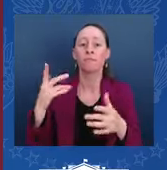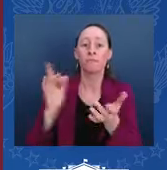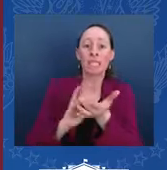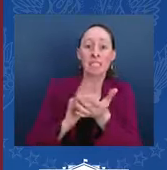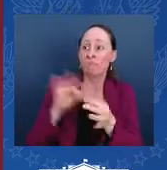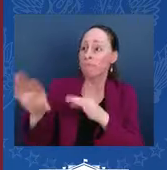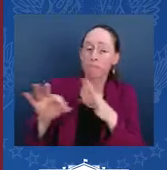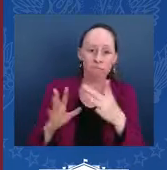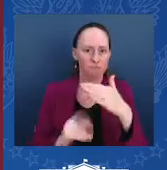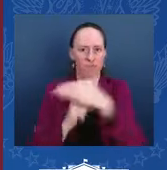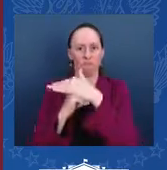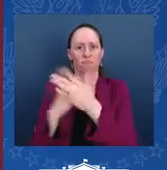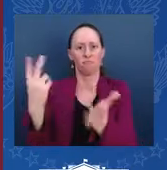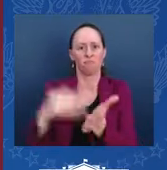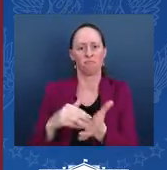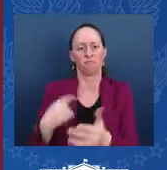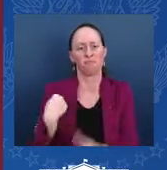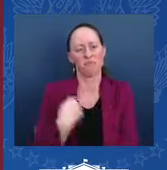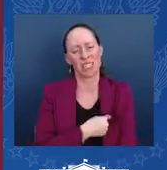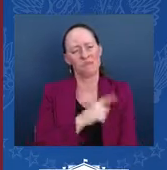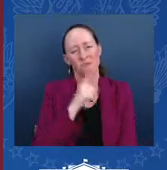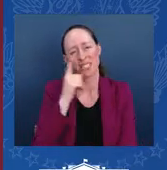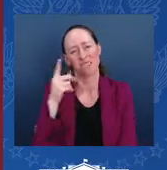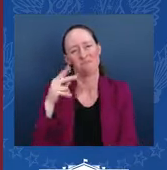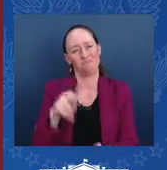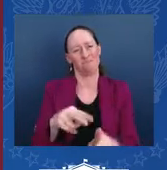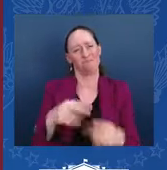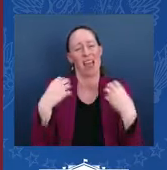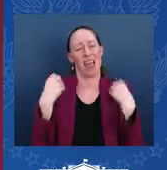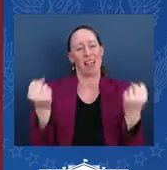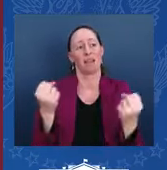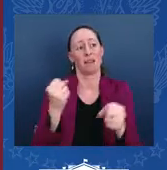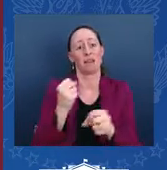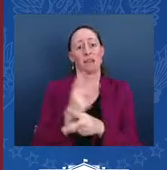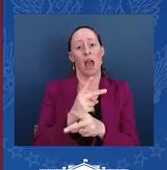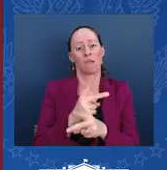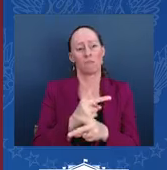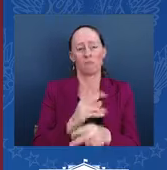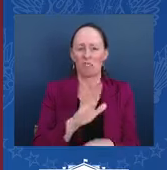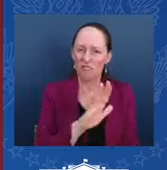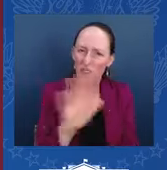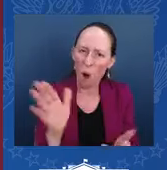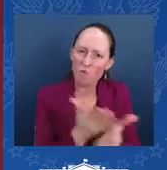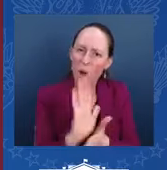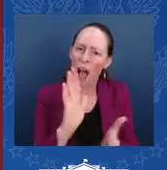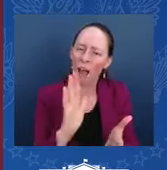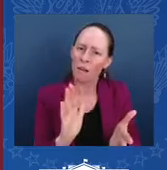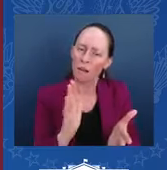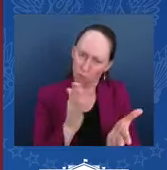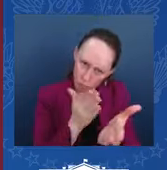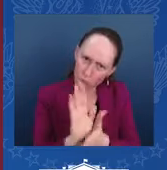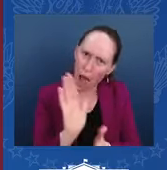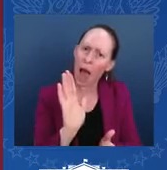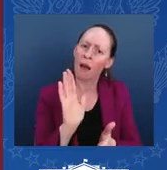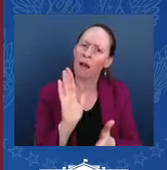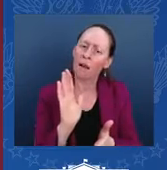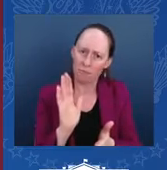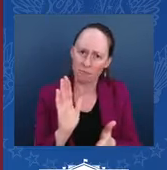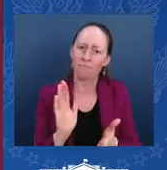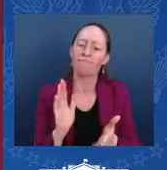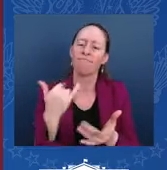America. That's why I've never been more optimistic about our future, and I mean it. We're at one of those inflection points, folks.